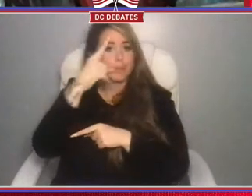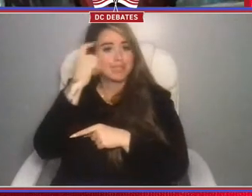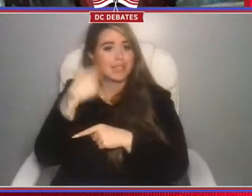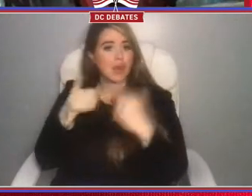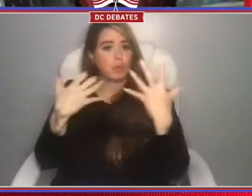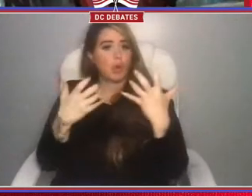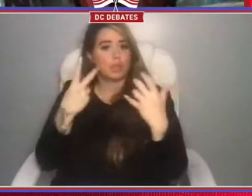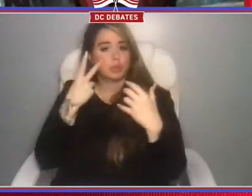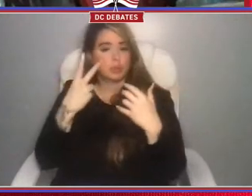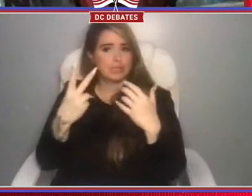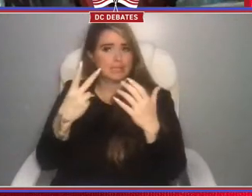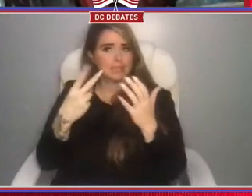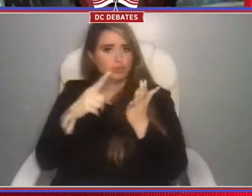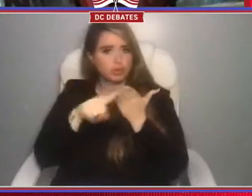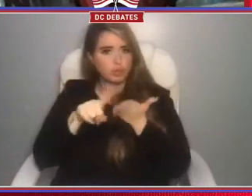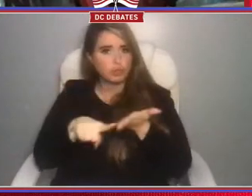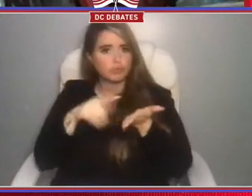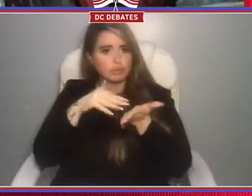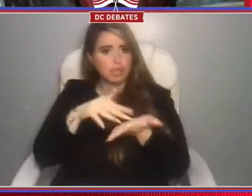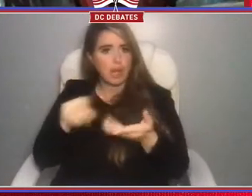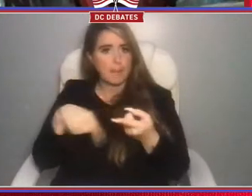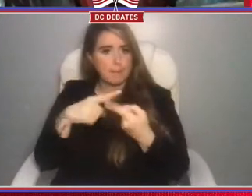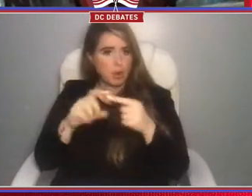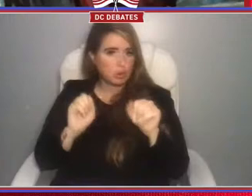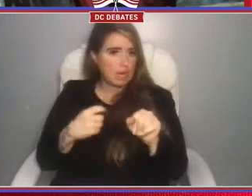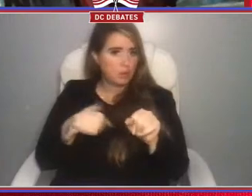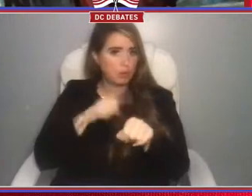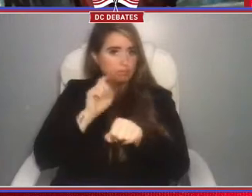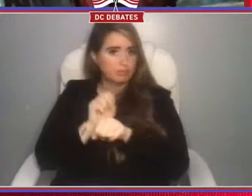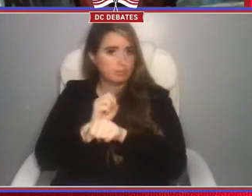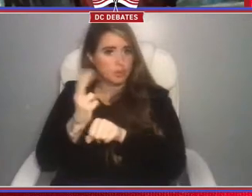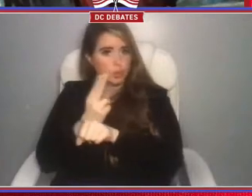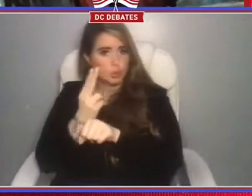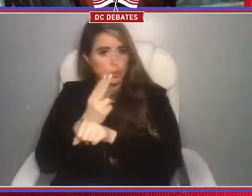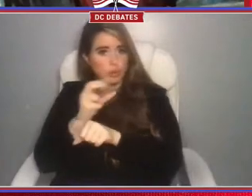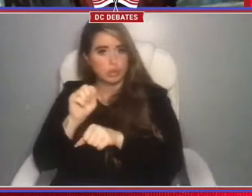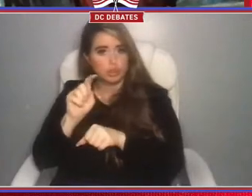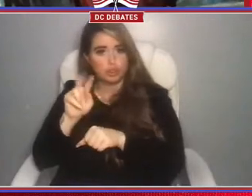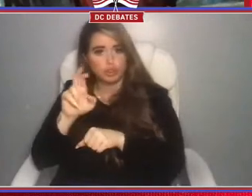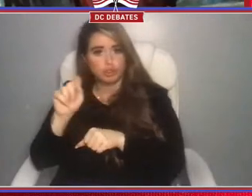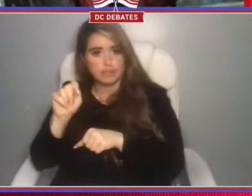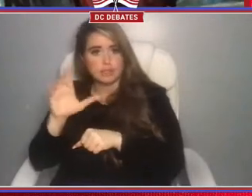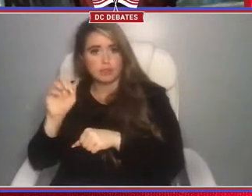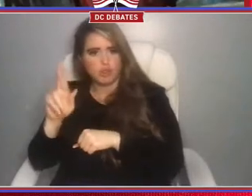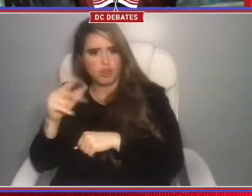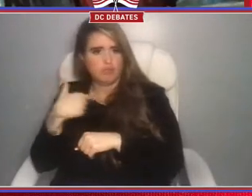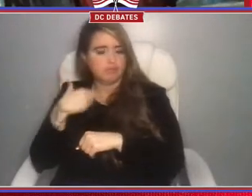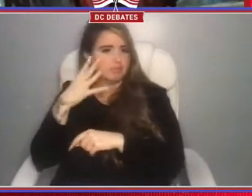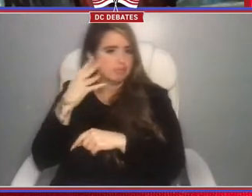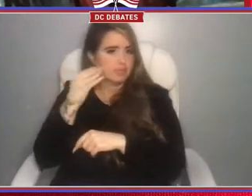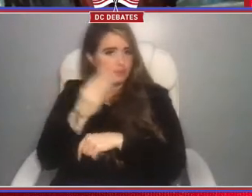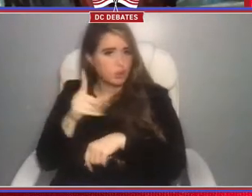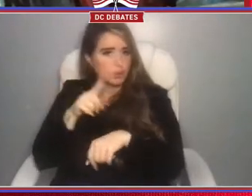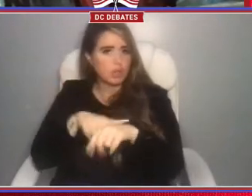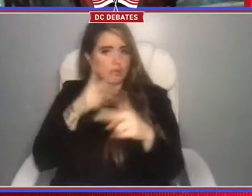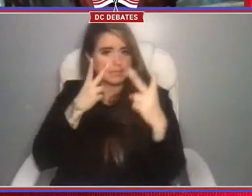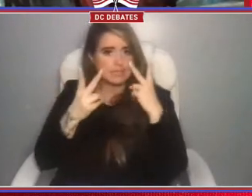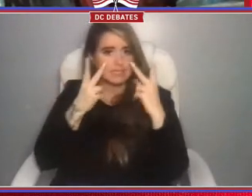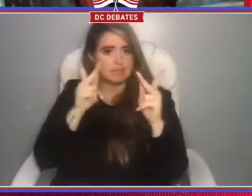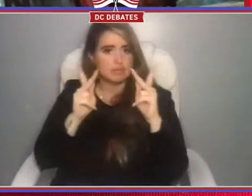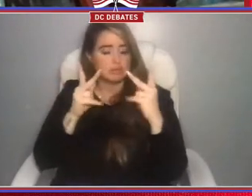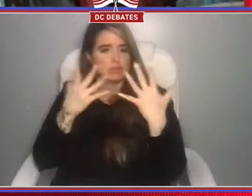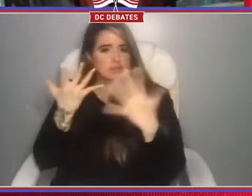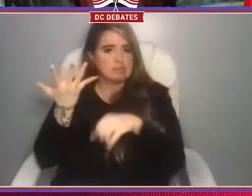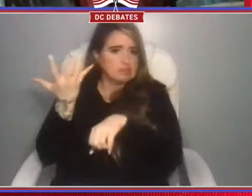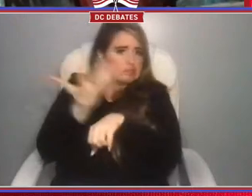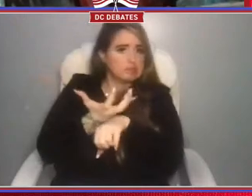done about the usability of the streetcar. I was on Benning Road several times, and I watched people crowded on the bus. I think it was